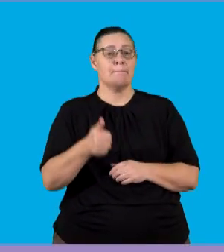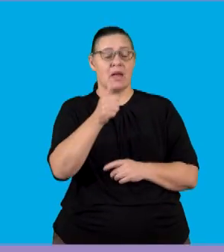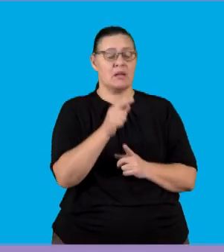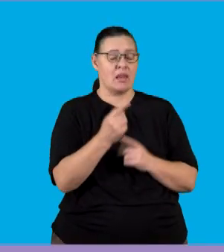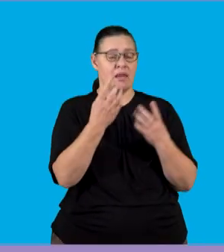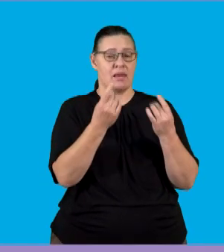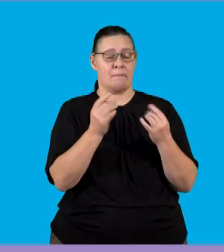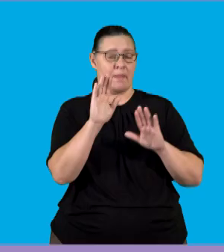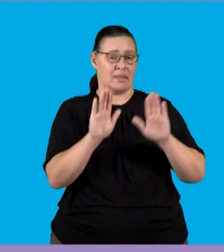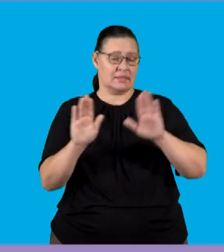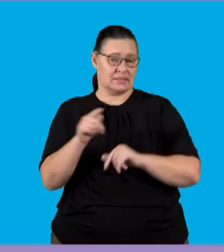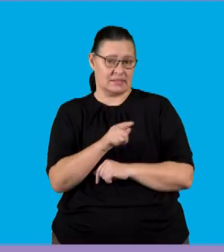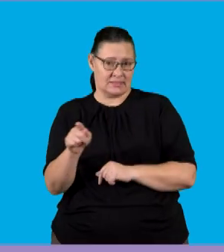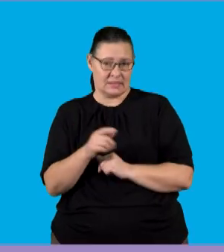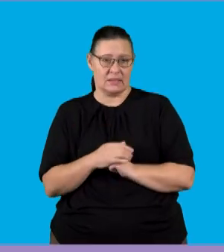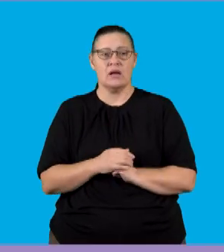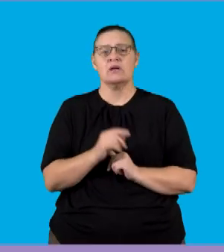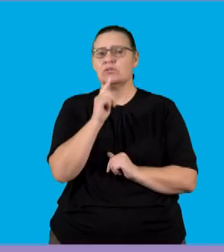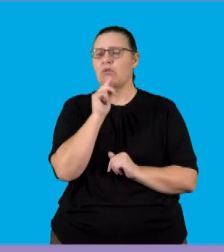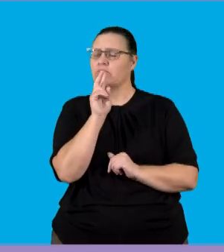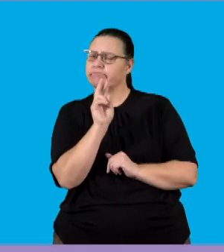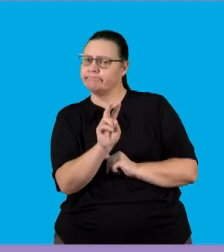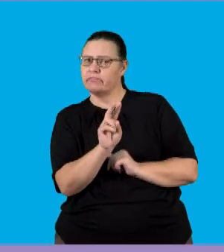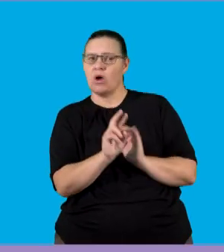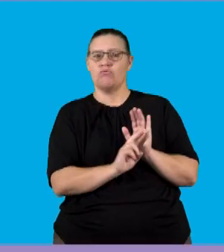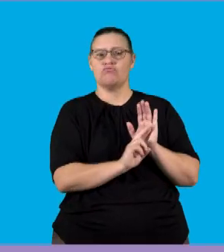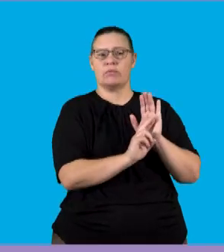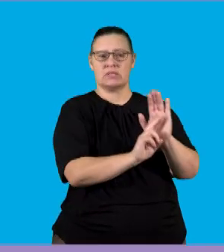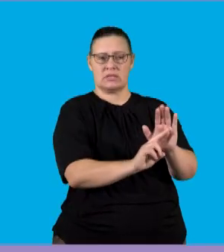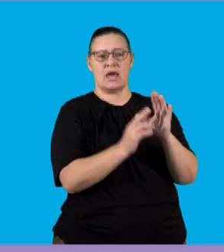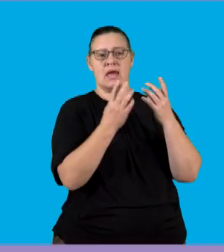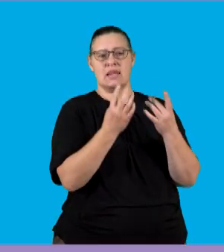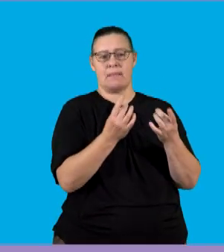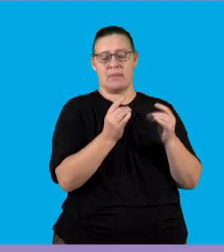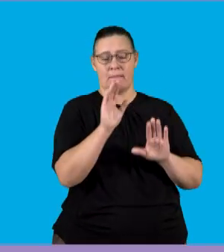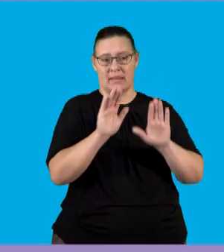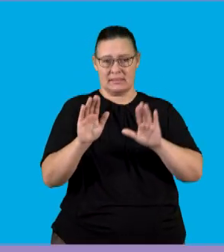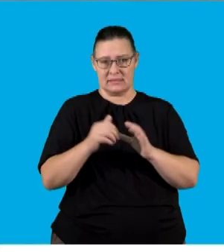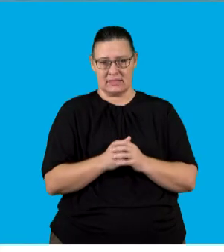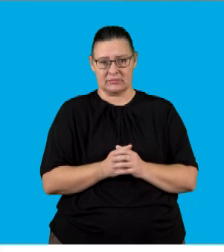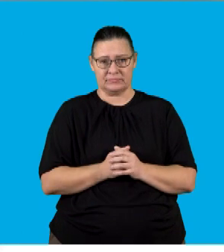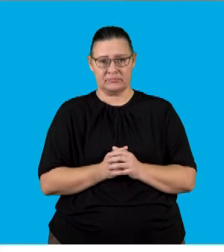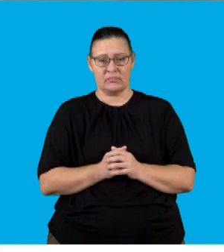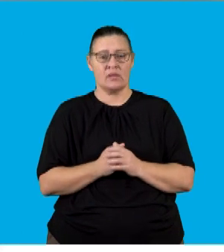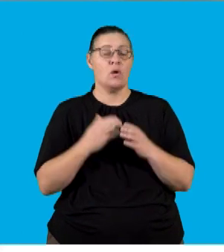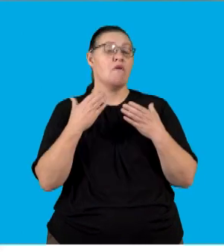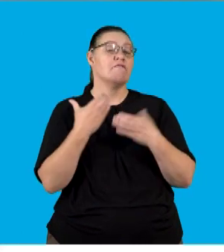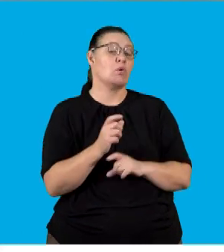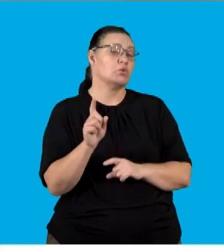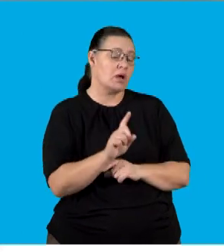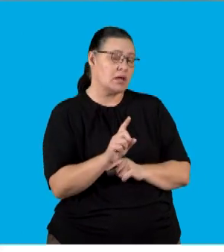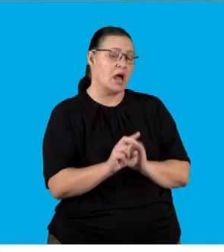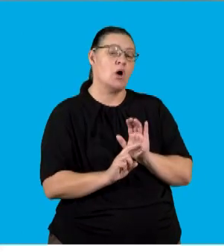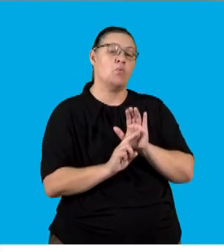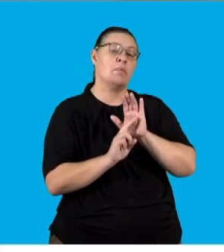topic is numeric patterns, and then we are first going to look at representation of numeric patterns, where we are going to focus